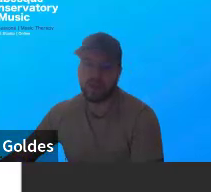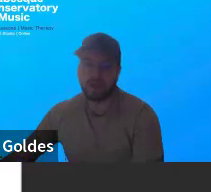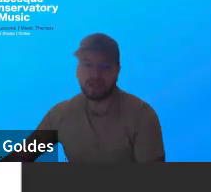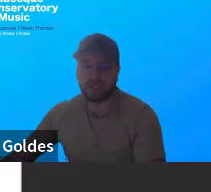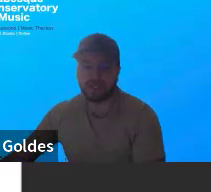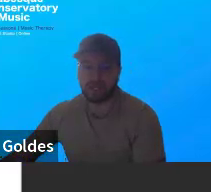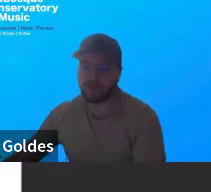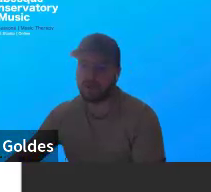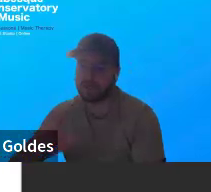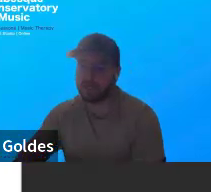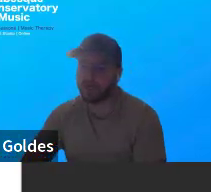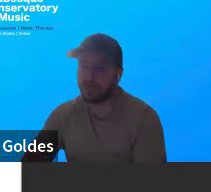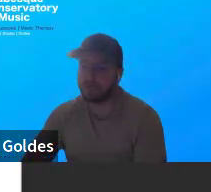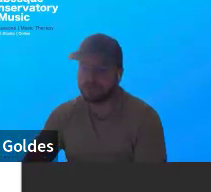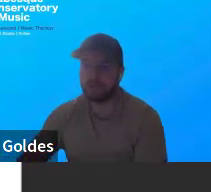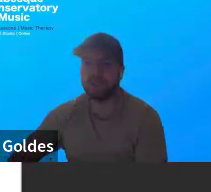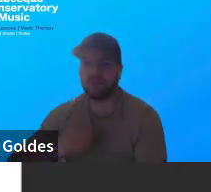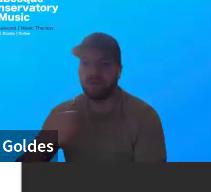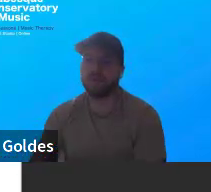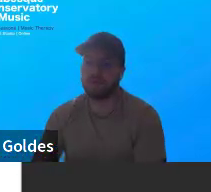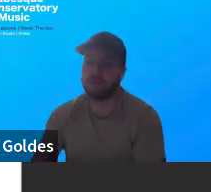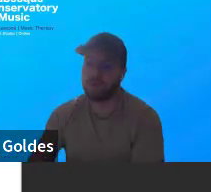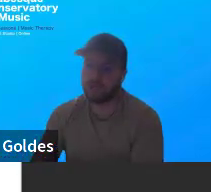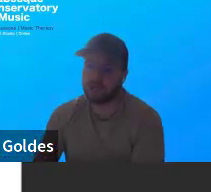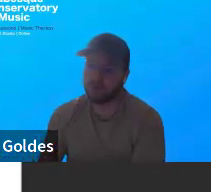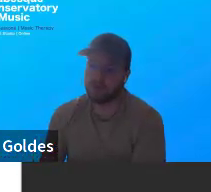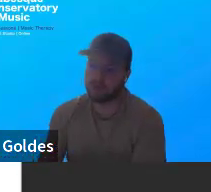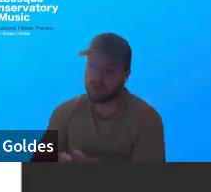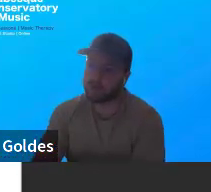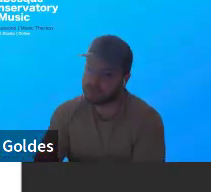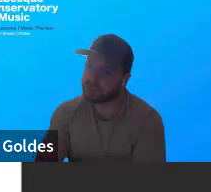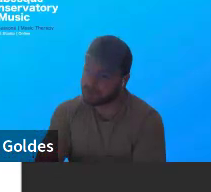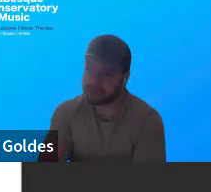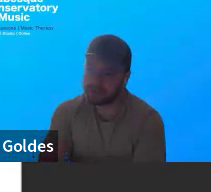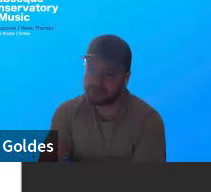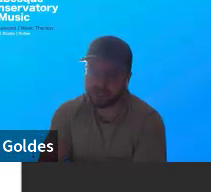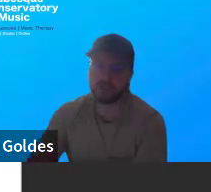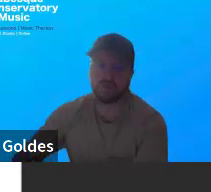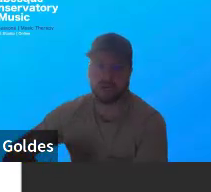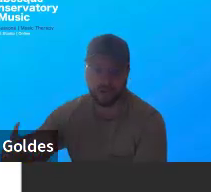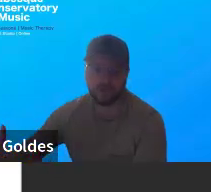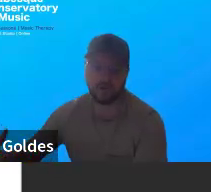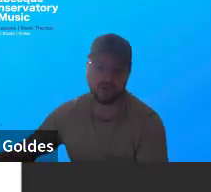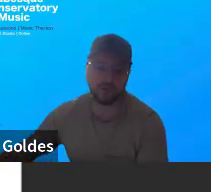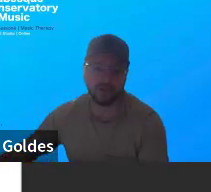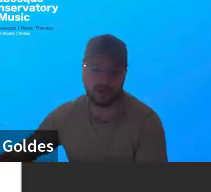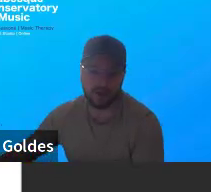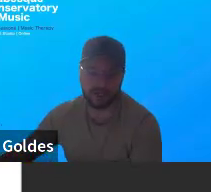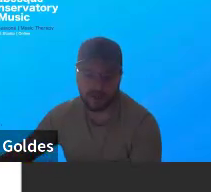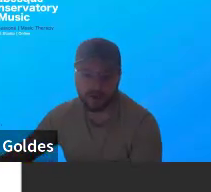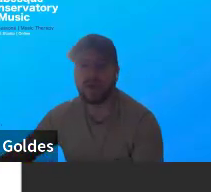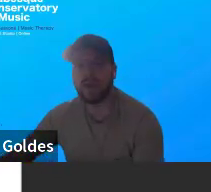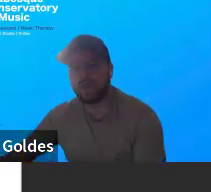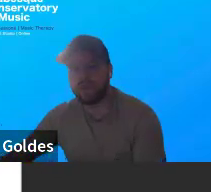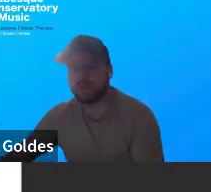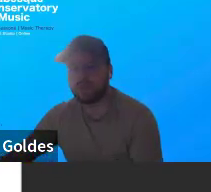as well. Since I do know that there has to be an interest from a client in order to request courtesy vendorization, but I do want to let